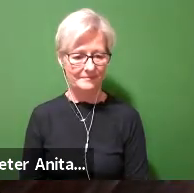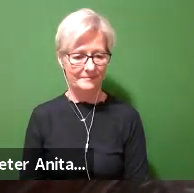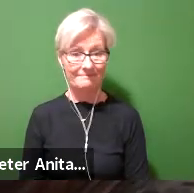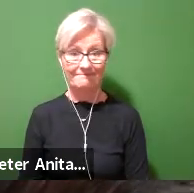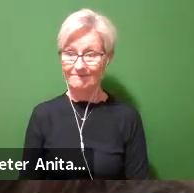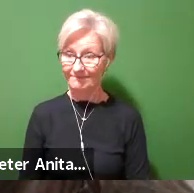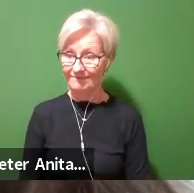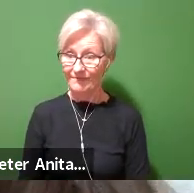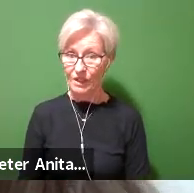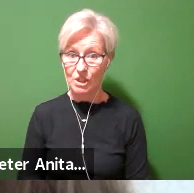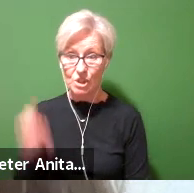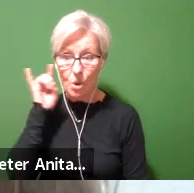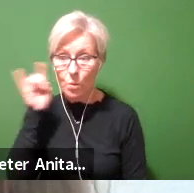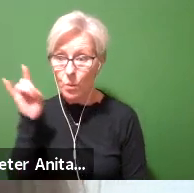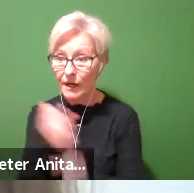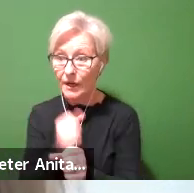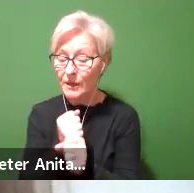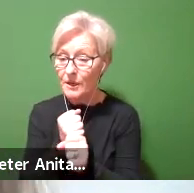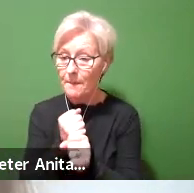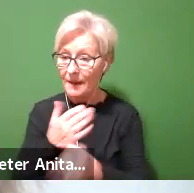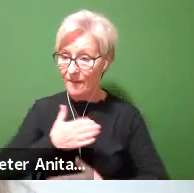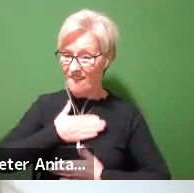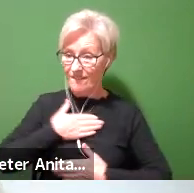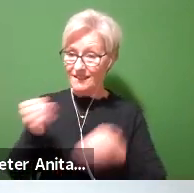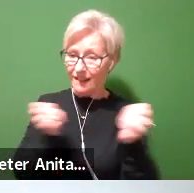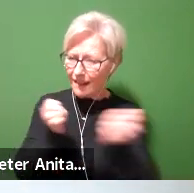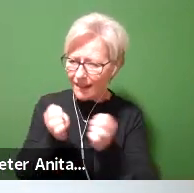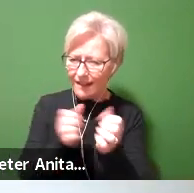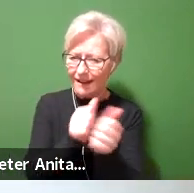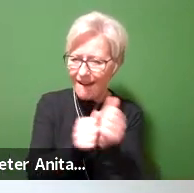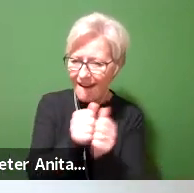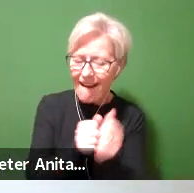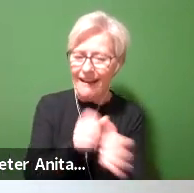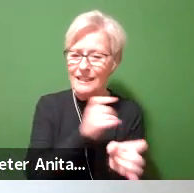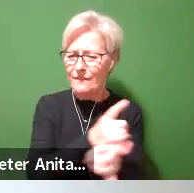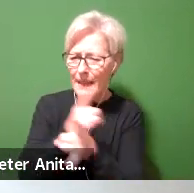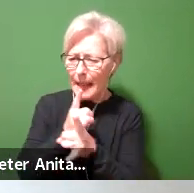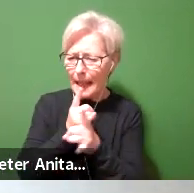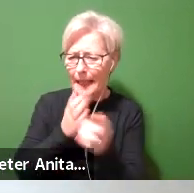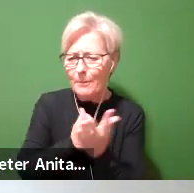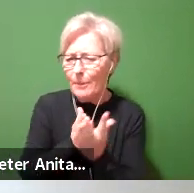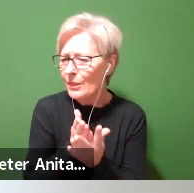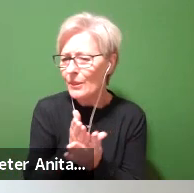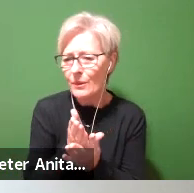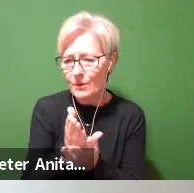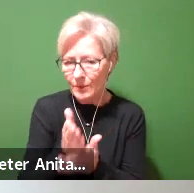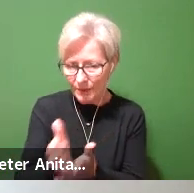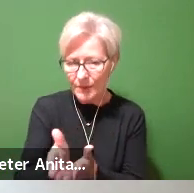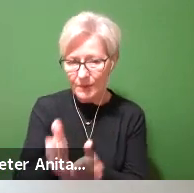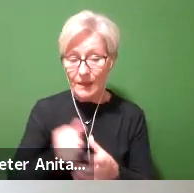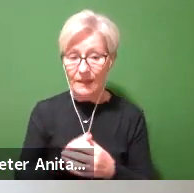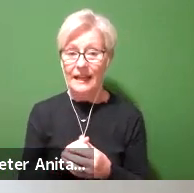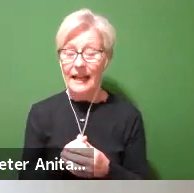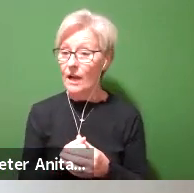We've heard tonight that being physically active helps during the menopause journey, and our speakers have discussed some of the health conditions that we are at greater risk of